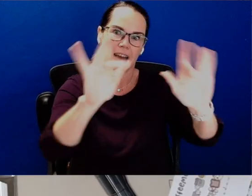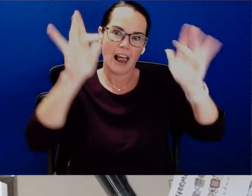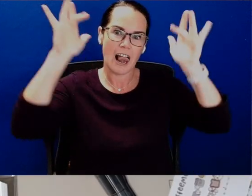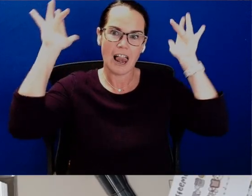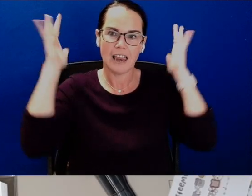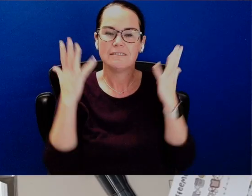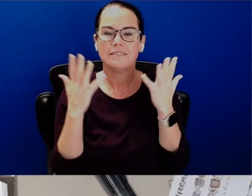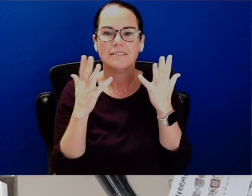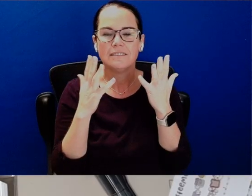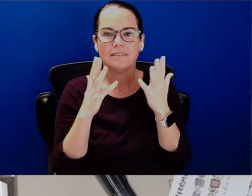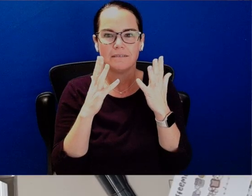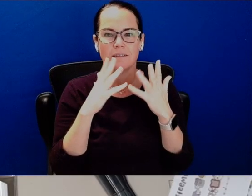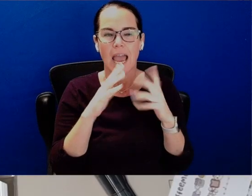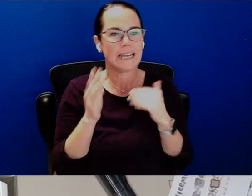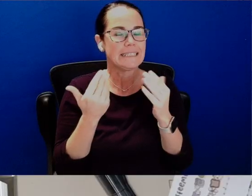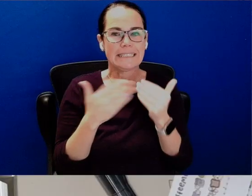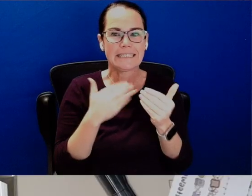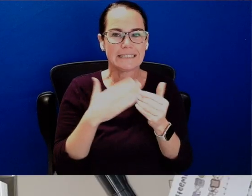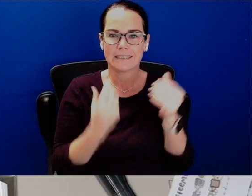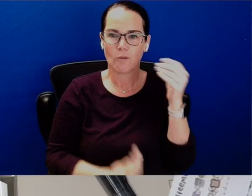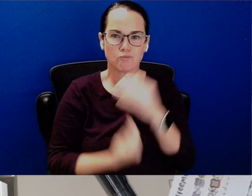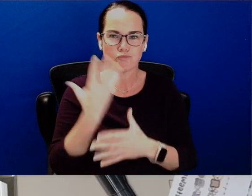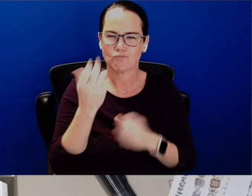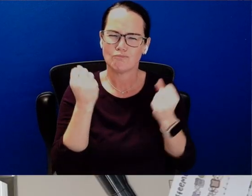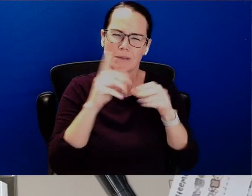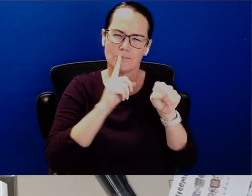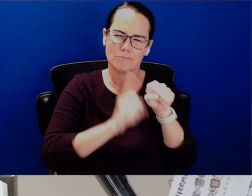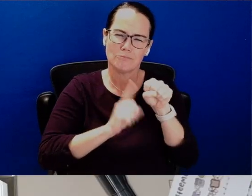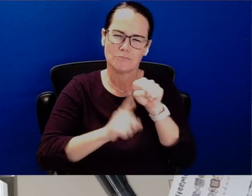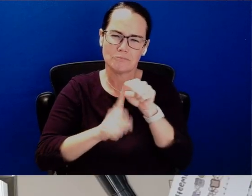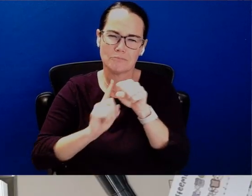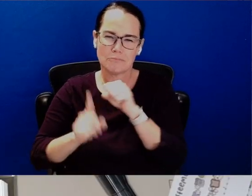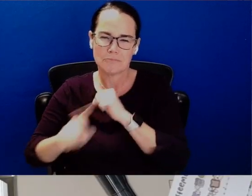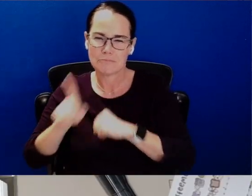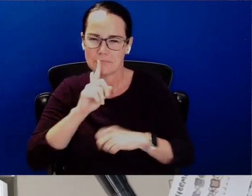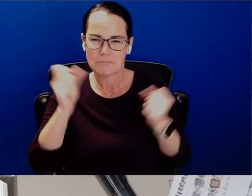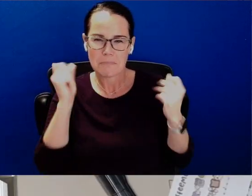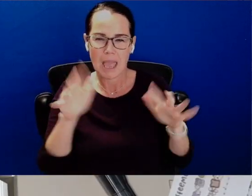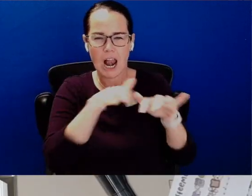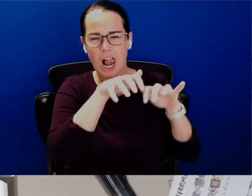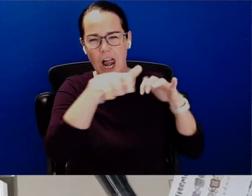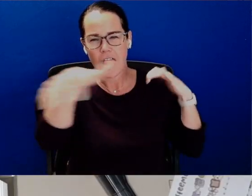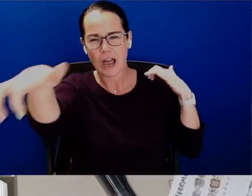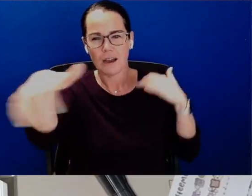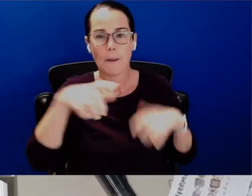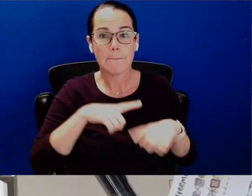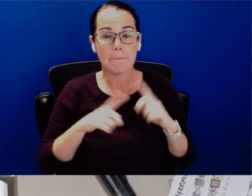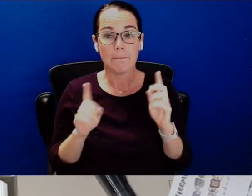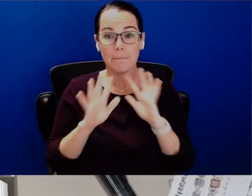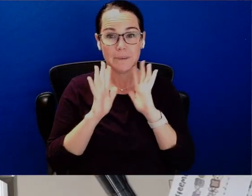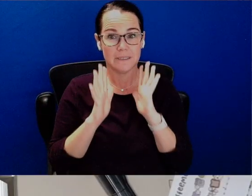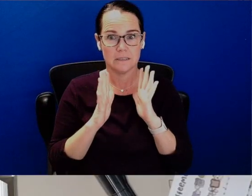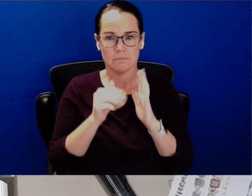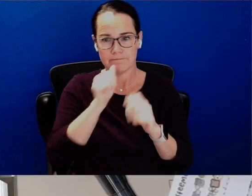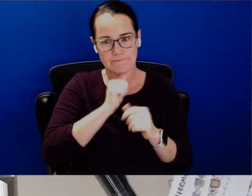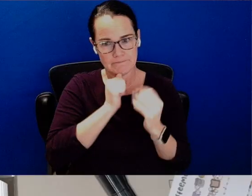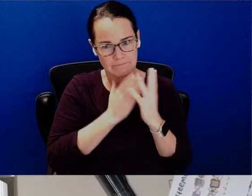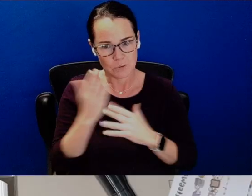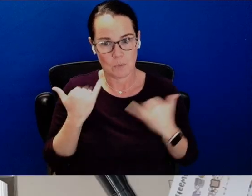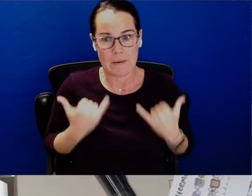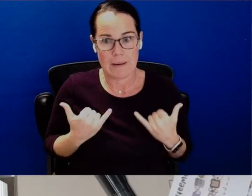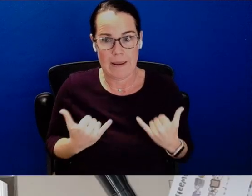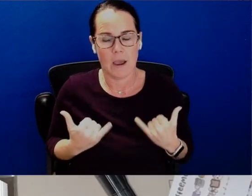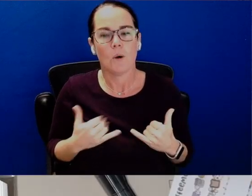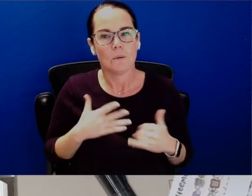green and I can easily grow tons and tons of tomatoes. But man, getting through this season